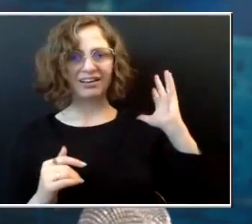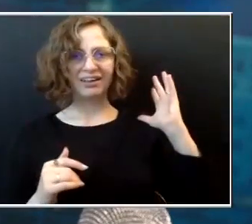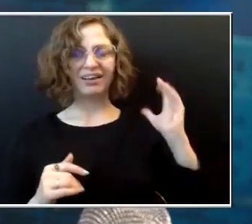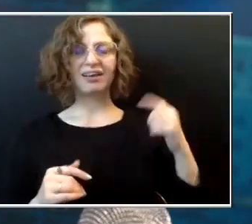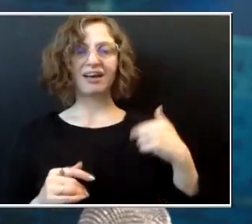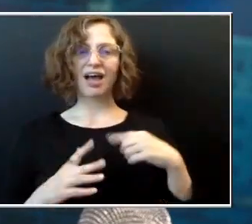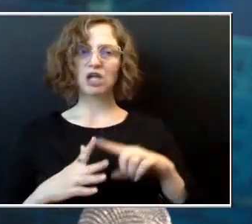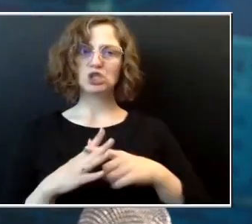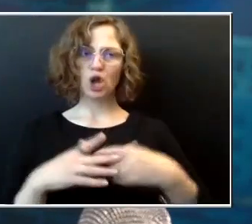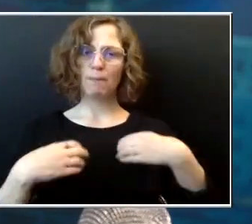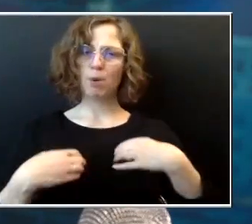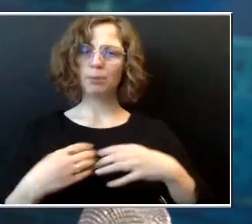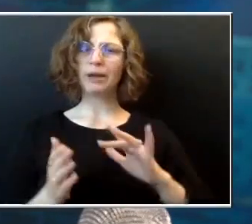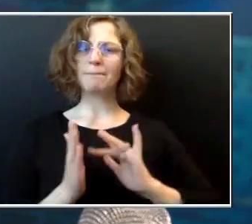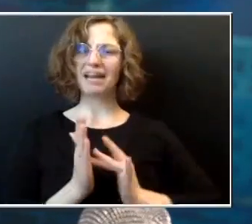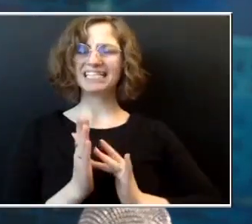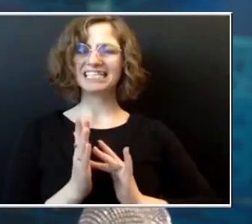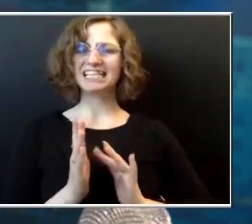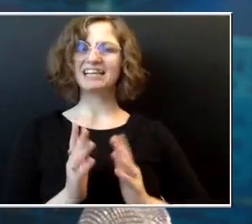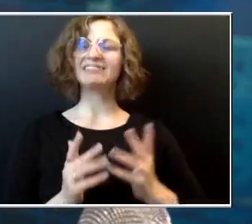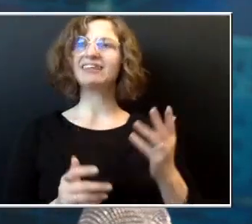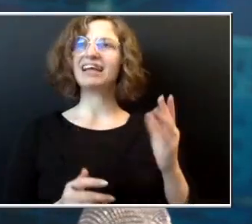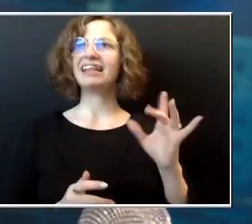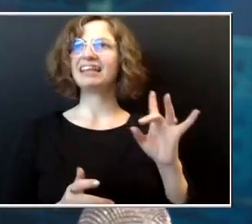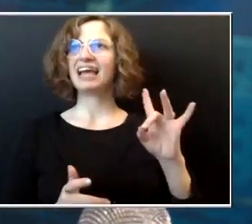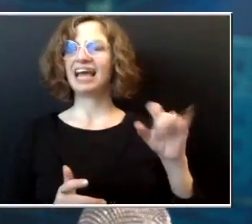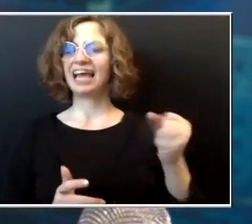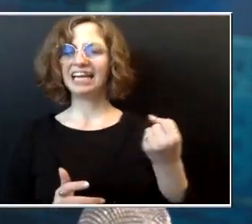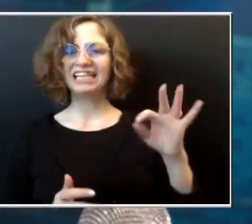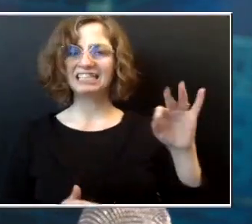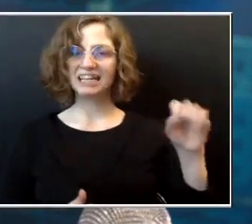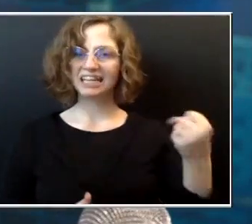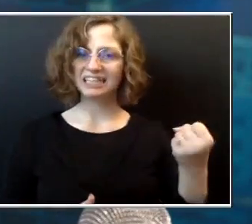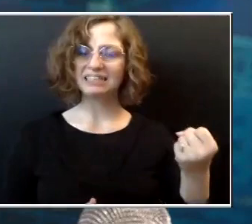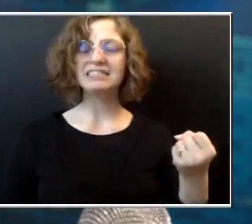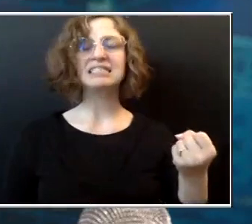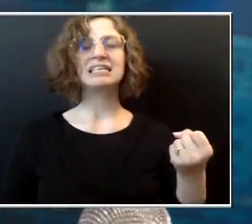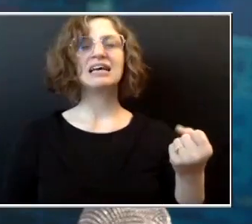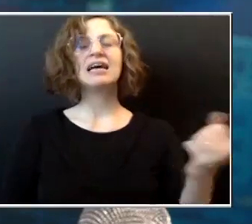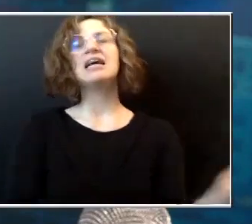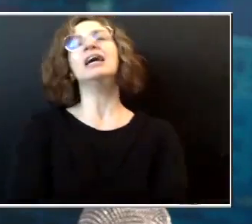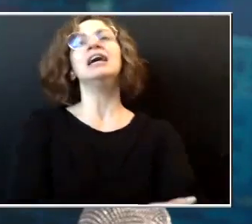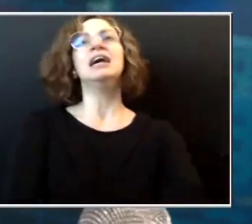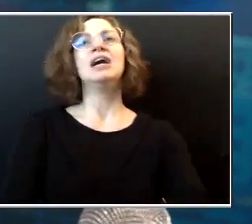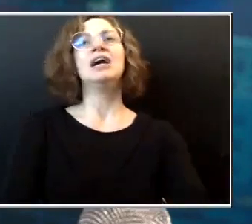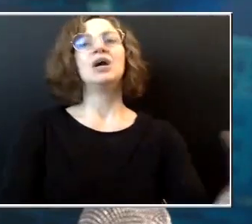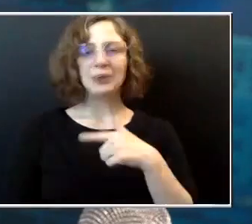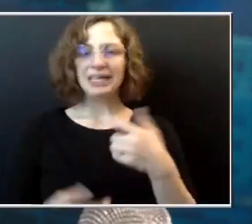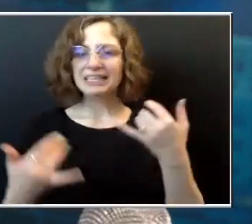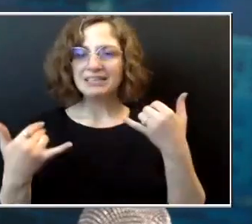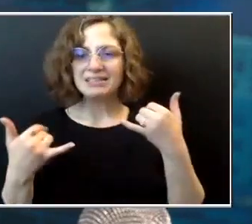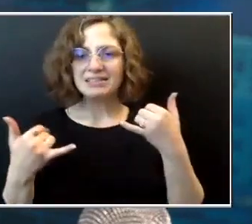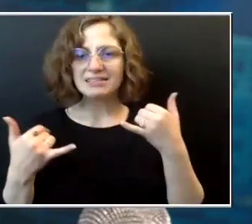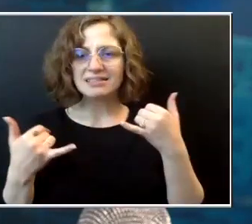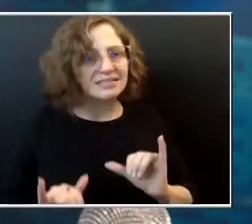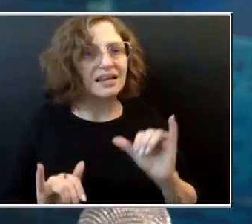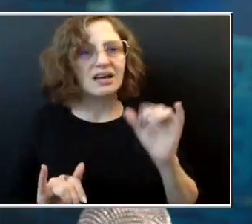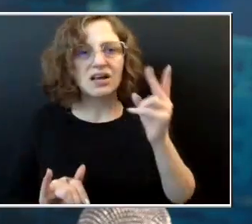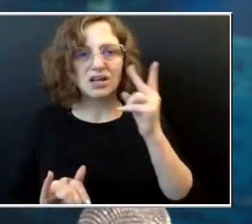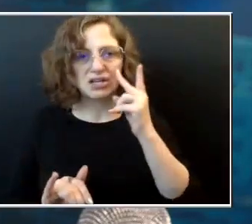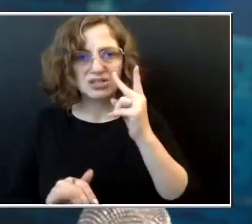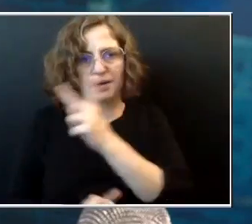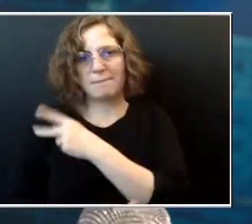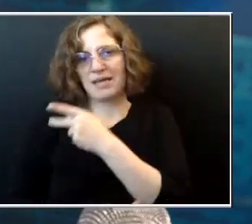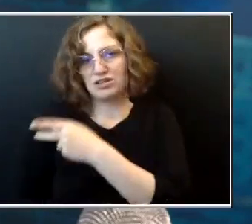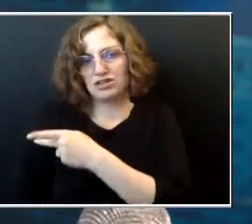pulmonary in the 90s, early 1990. And we still saw patients who had polio and